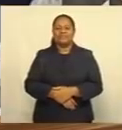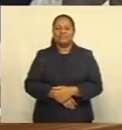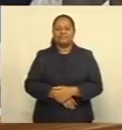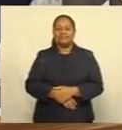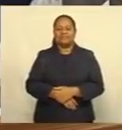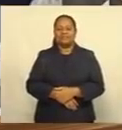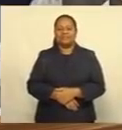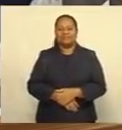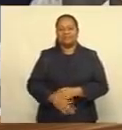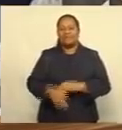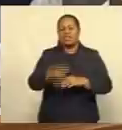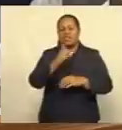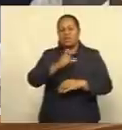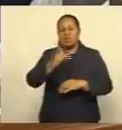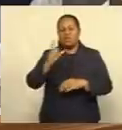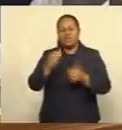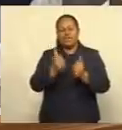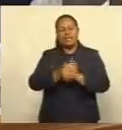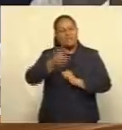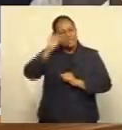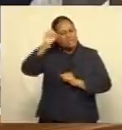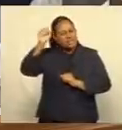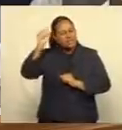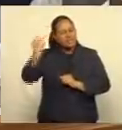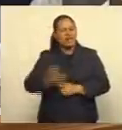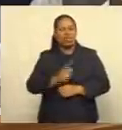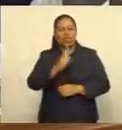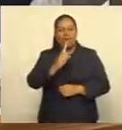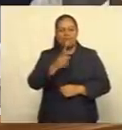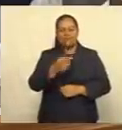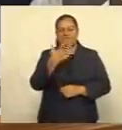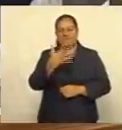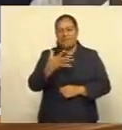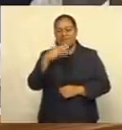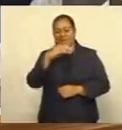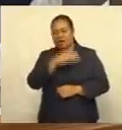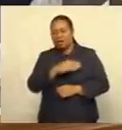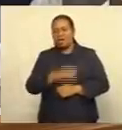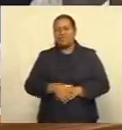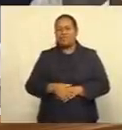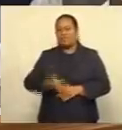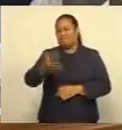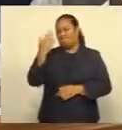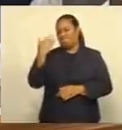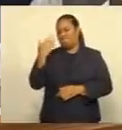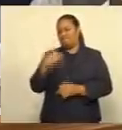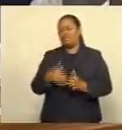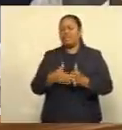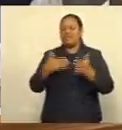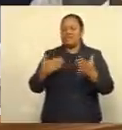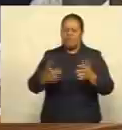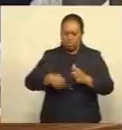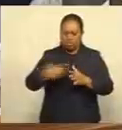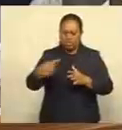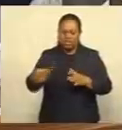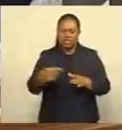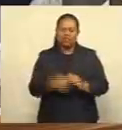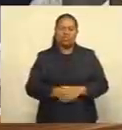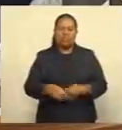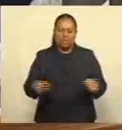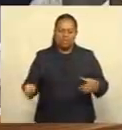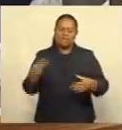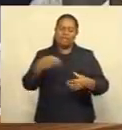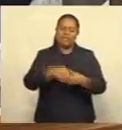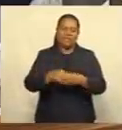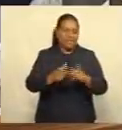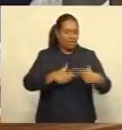Former Coca-Cola Games Senior Boys 1500 meters champion Yesnil Curran has been performing consistently in local competitions.